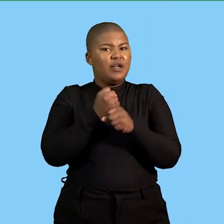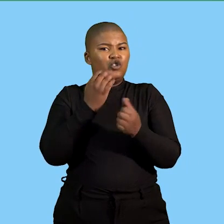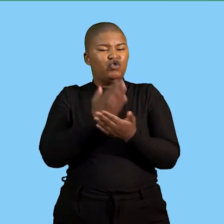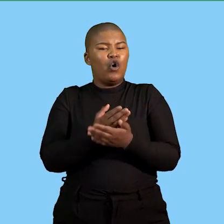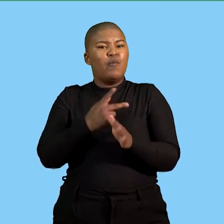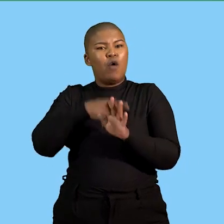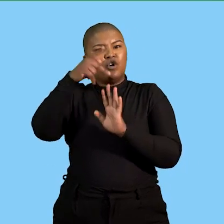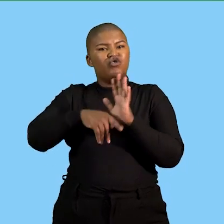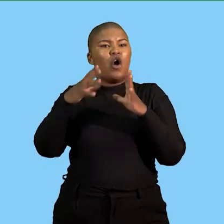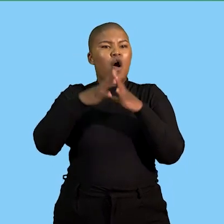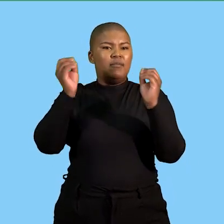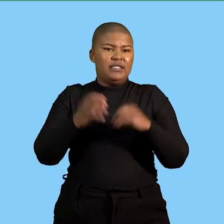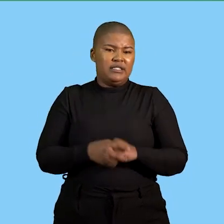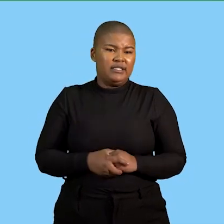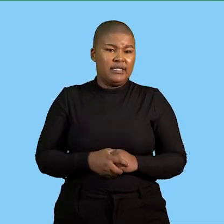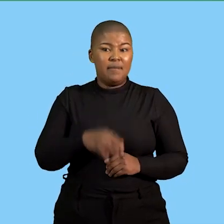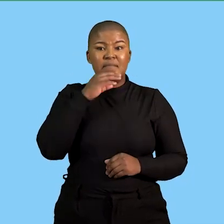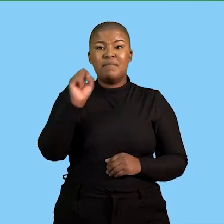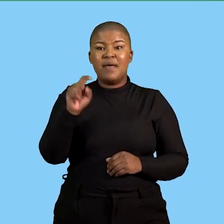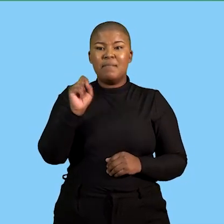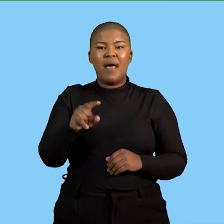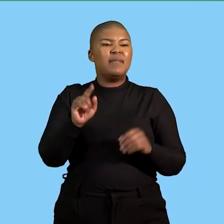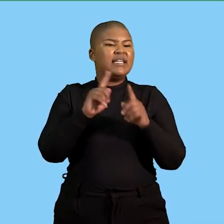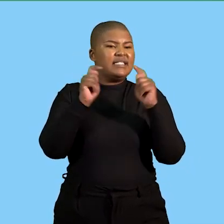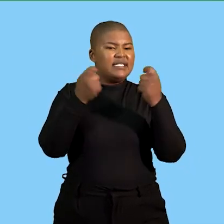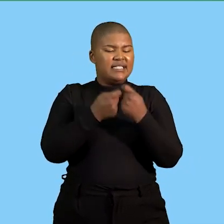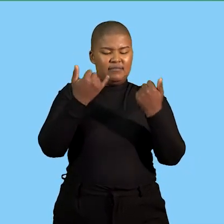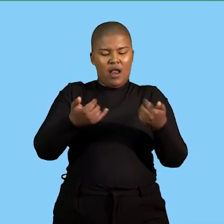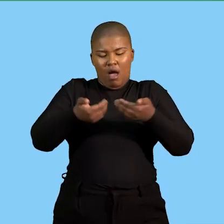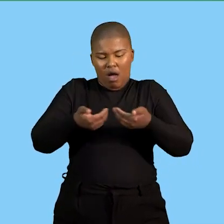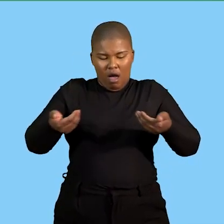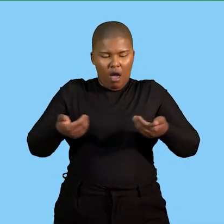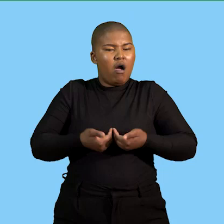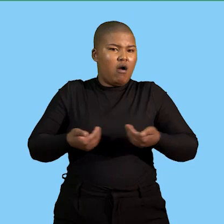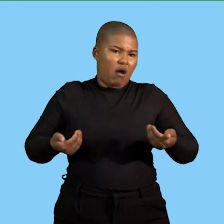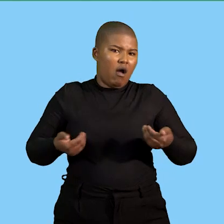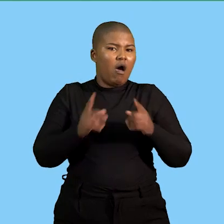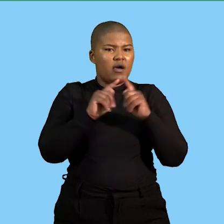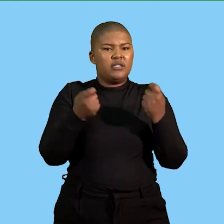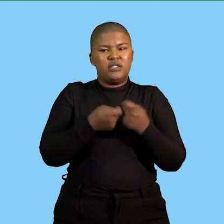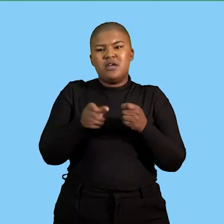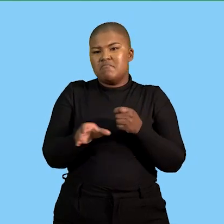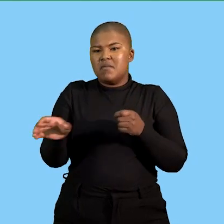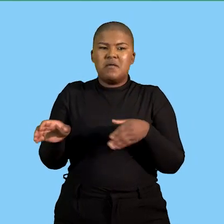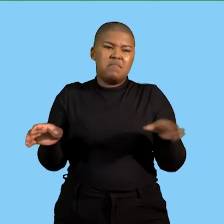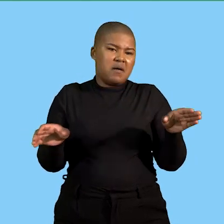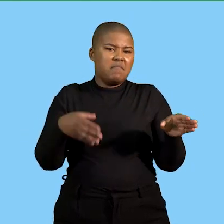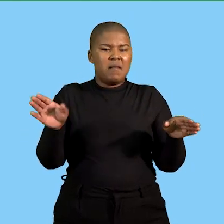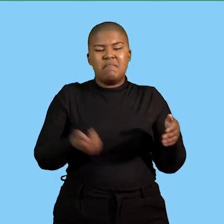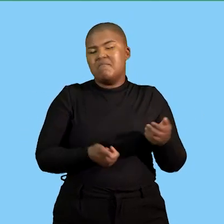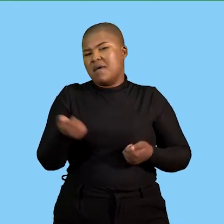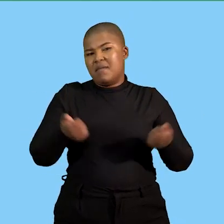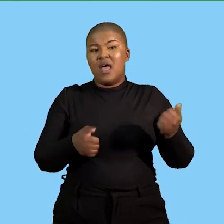project. So it is a breaking up, basically. So it is the breaking up of the team, which may